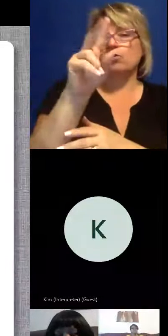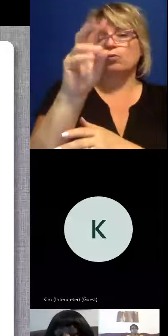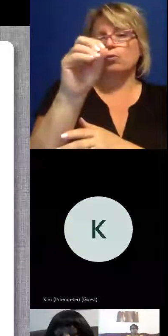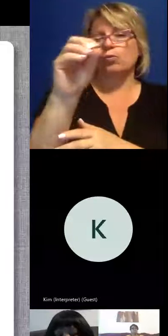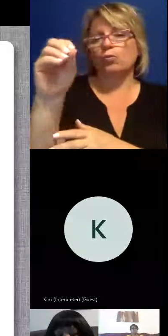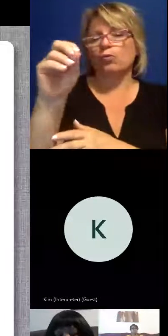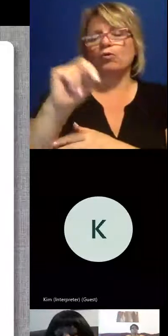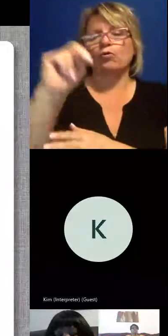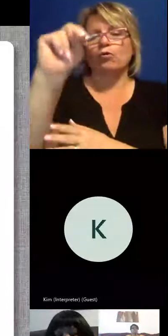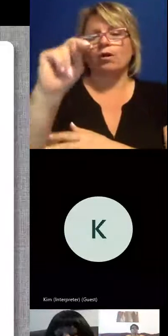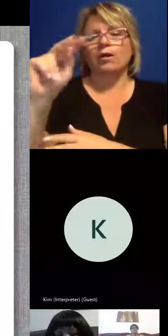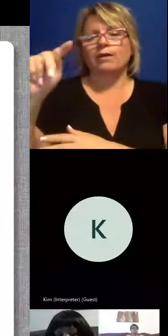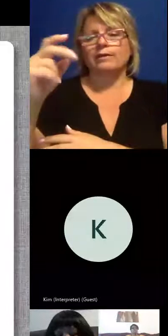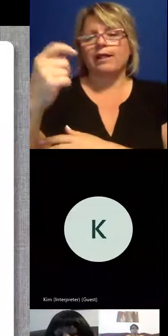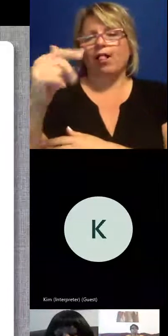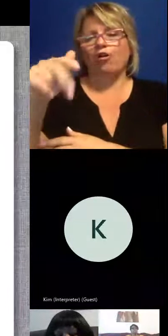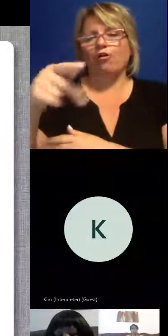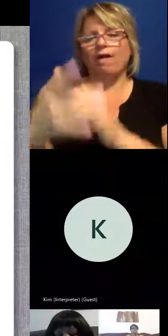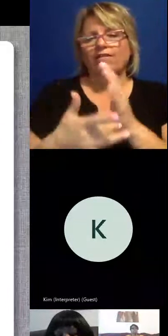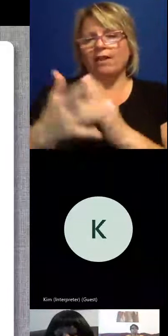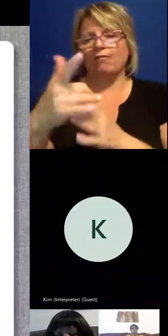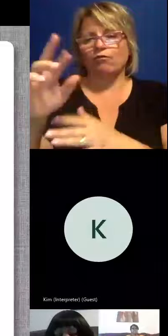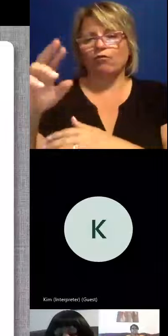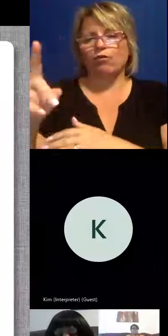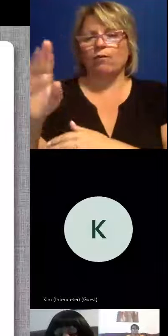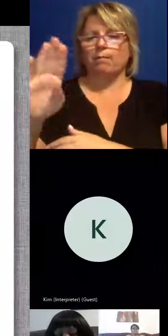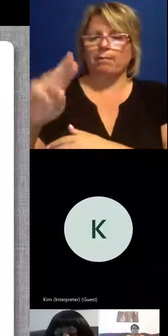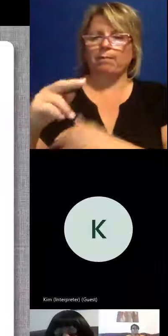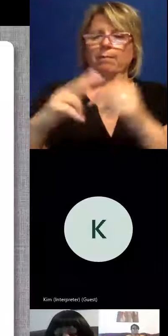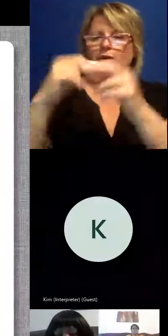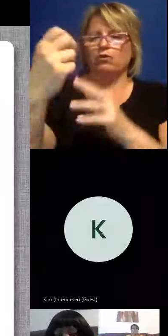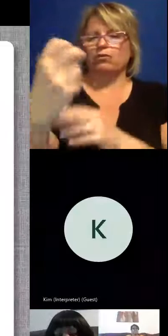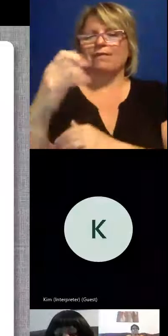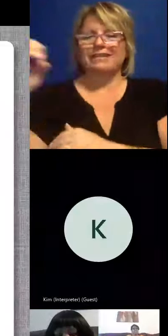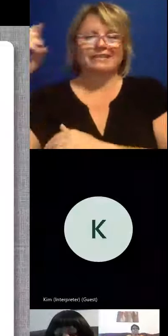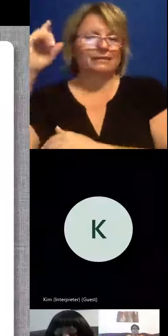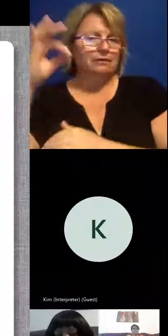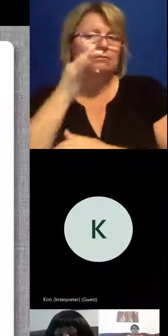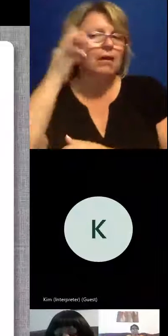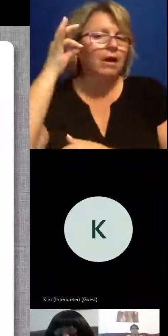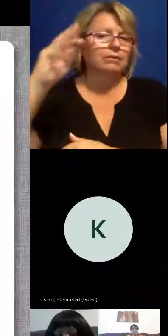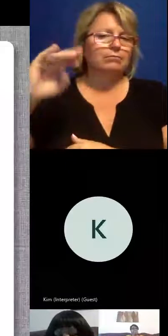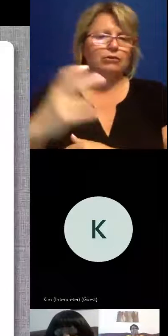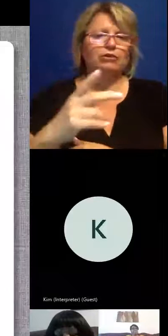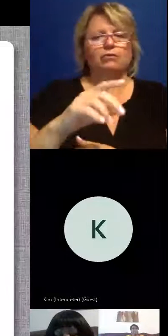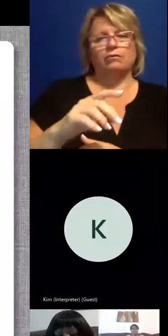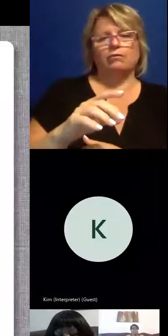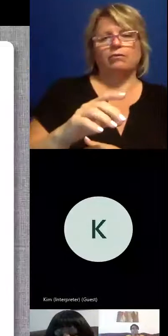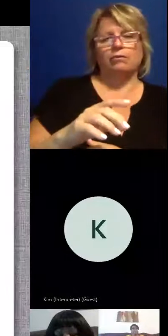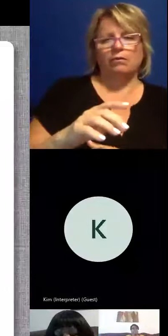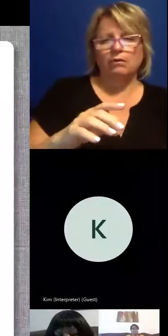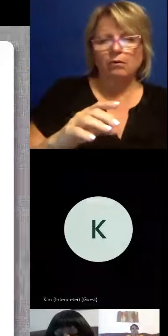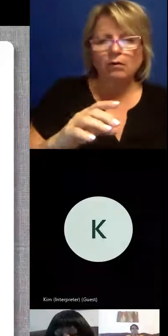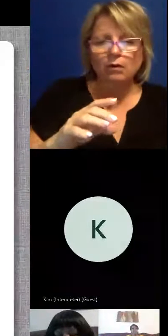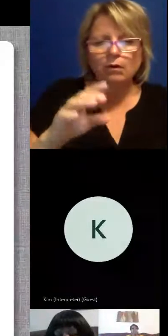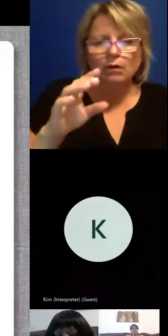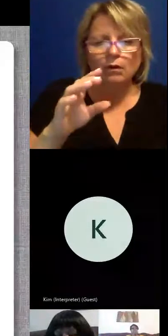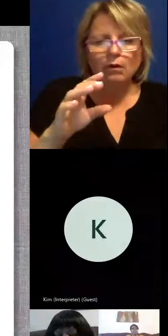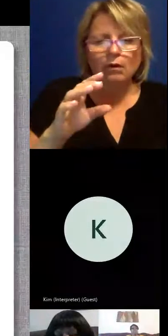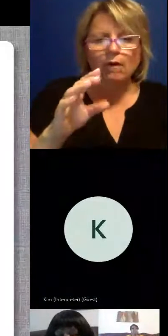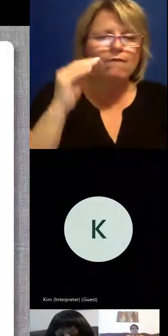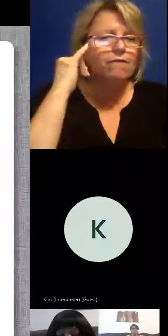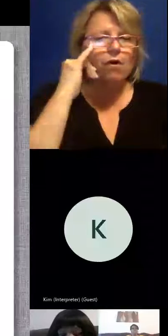North Telegraph Road, Building 12, East Pontiac, Michigan 48341, and his phone